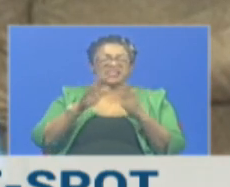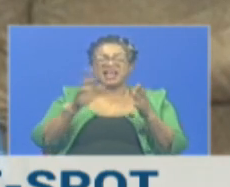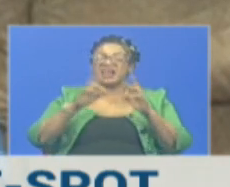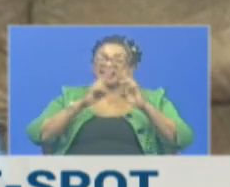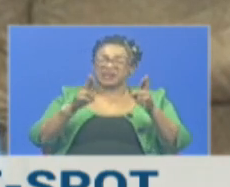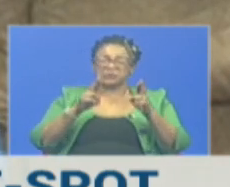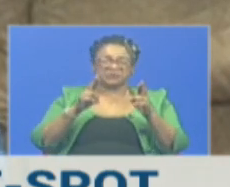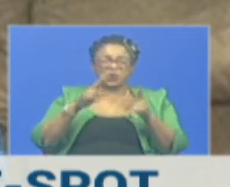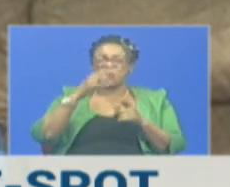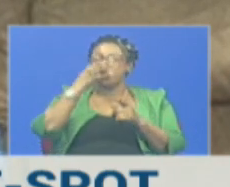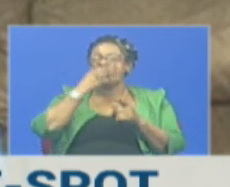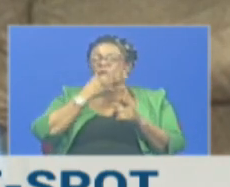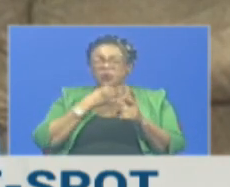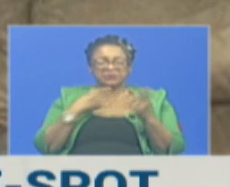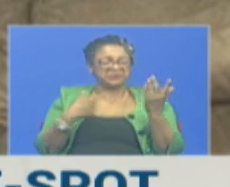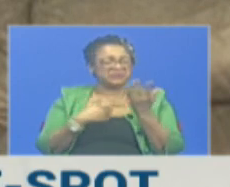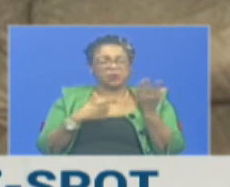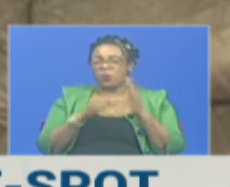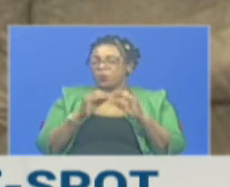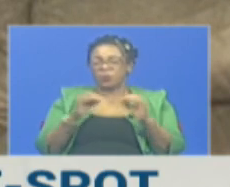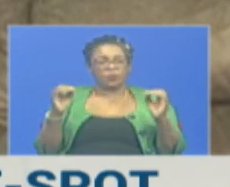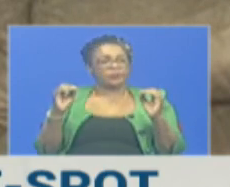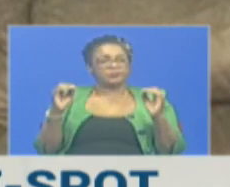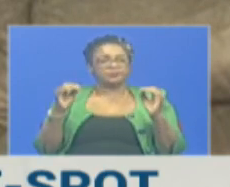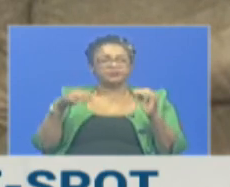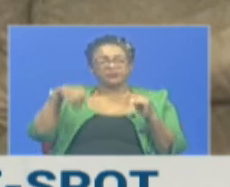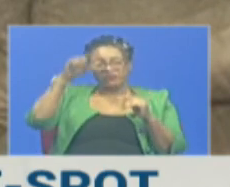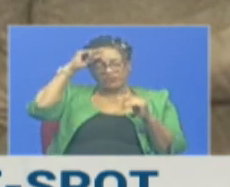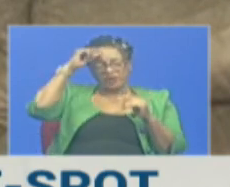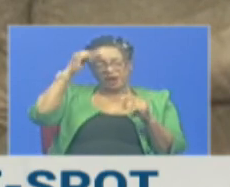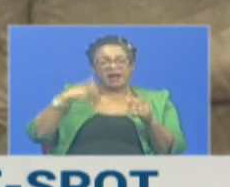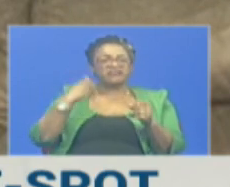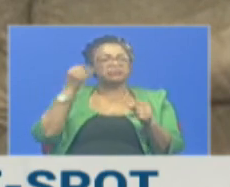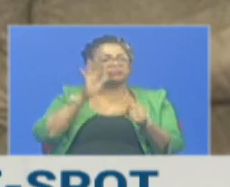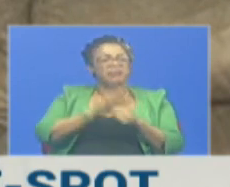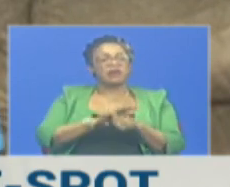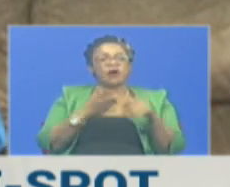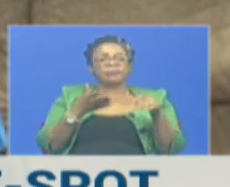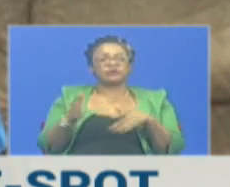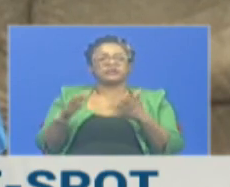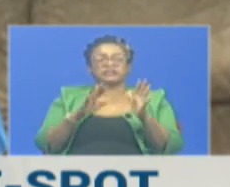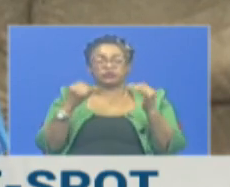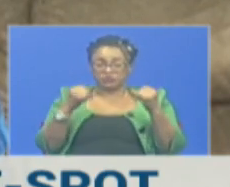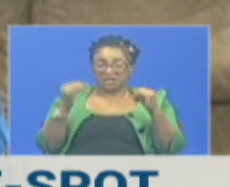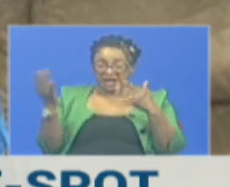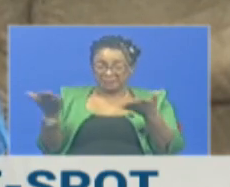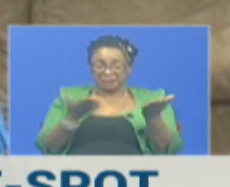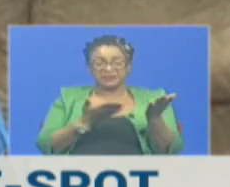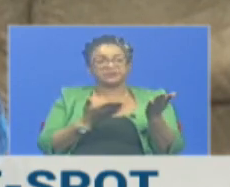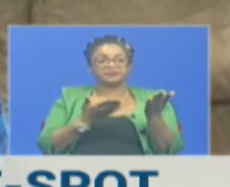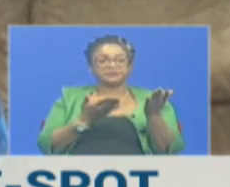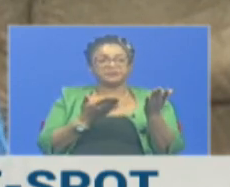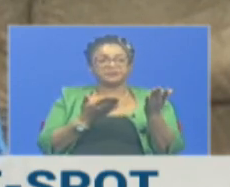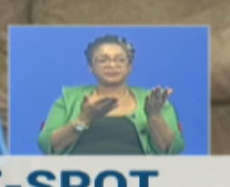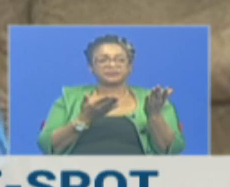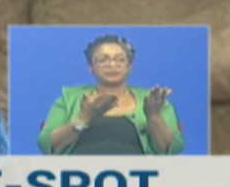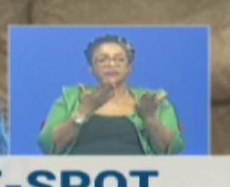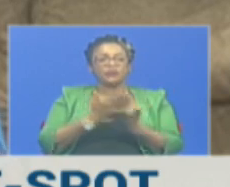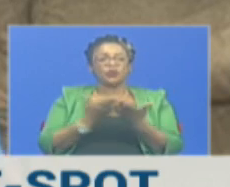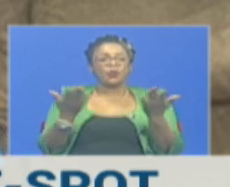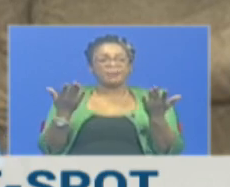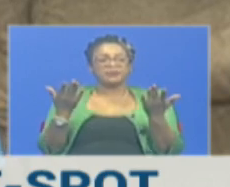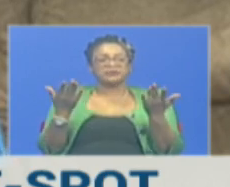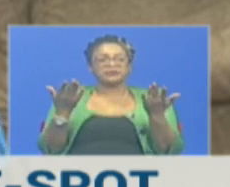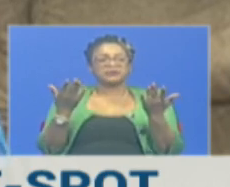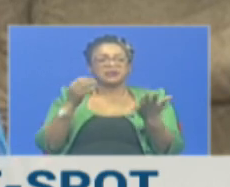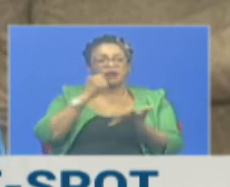not digitized. The government has many opportunities to try and bring in their equipment, their